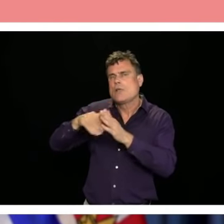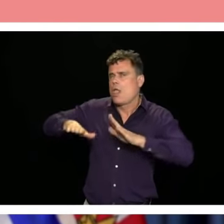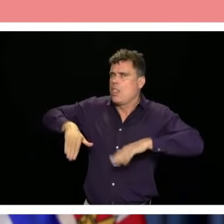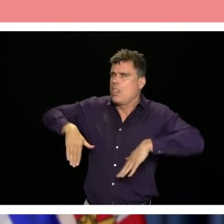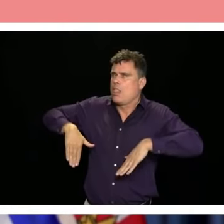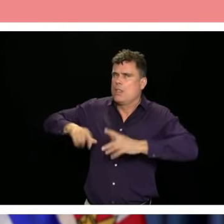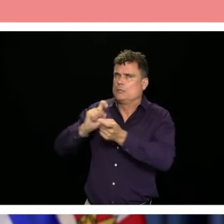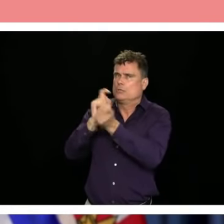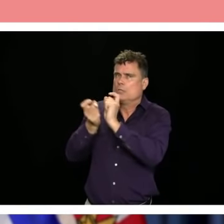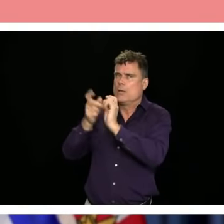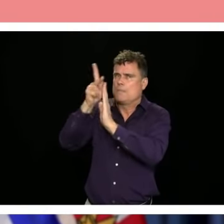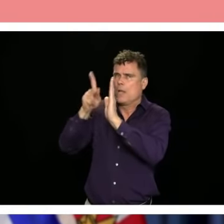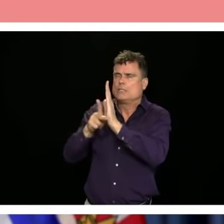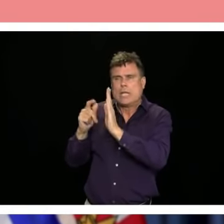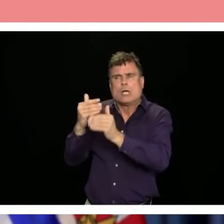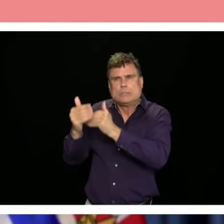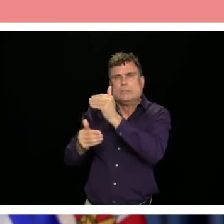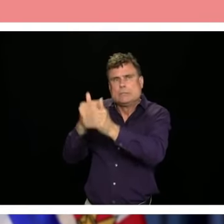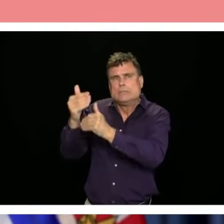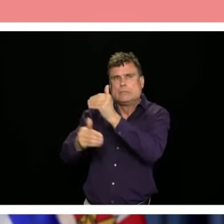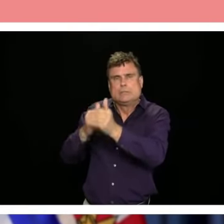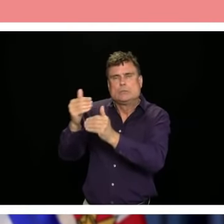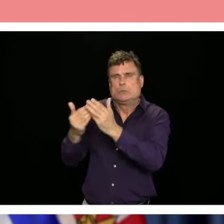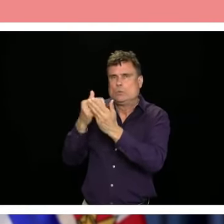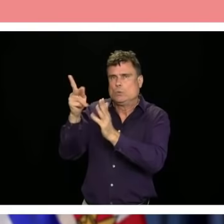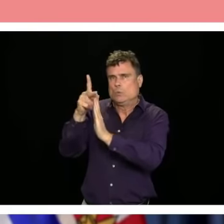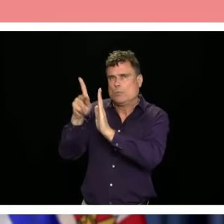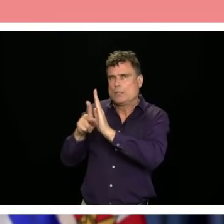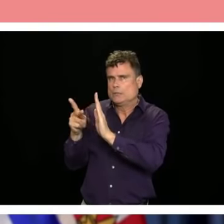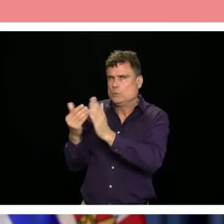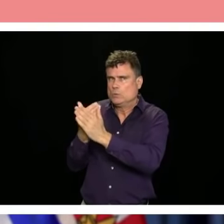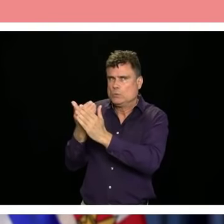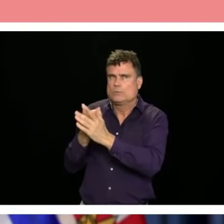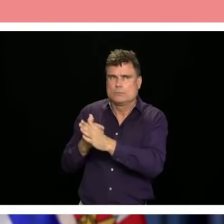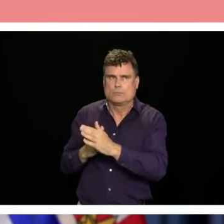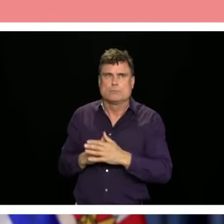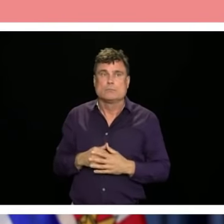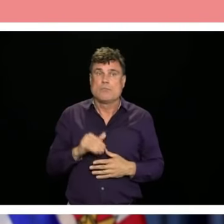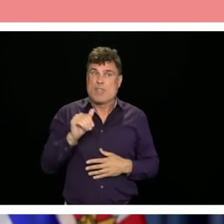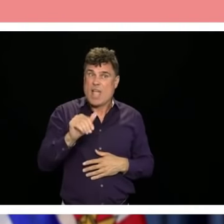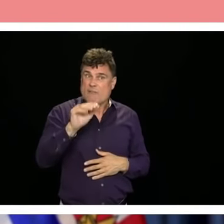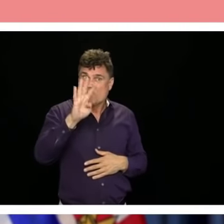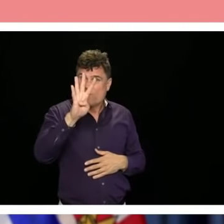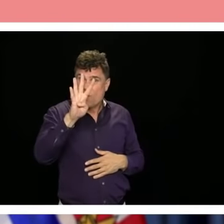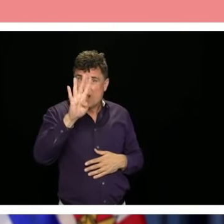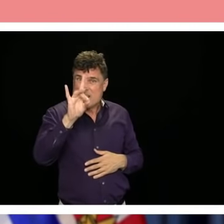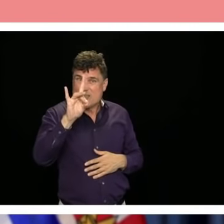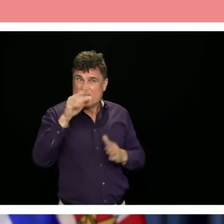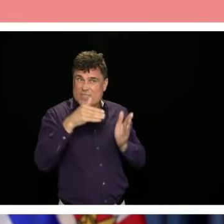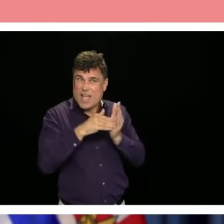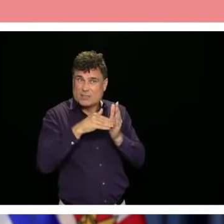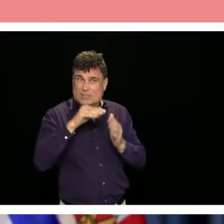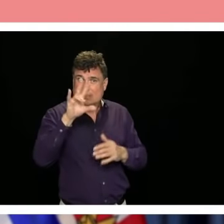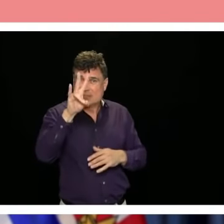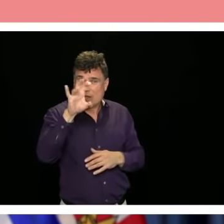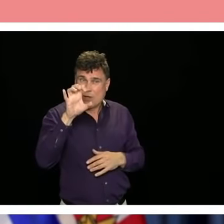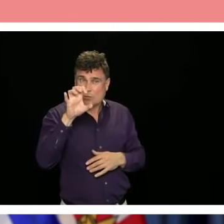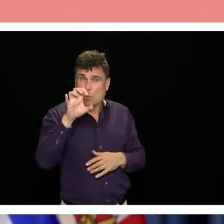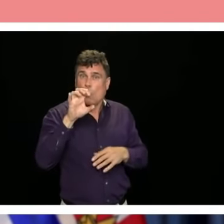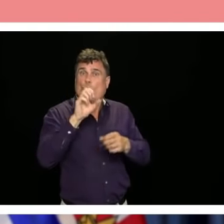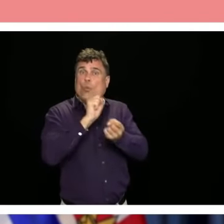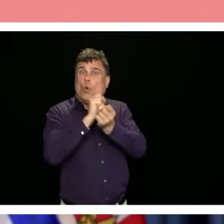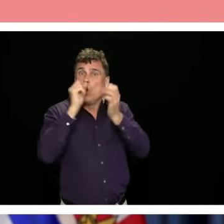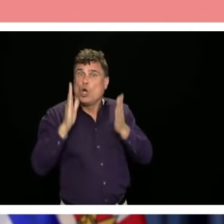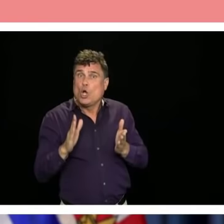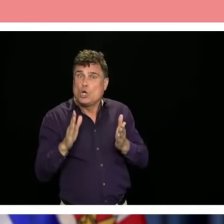So it's fully implemented at 493 sites. Primarily the sites where it is not implemented, those 33 sites, the majority of